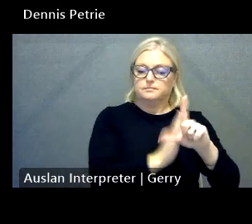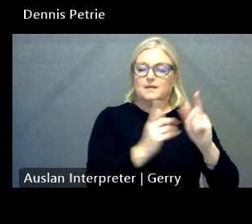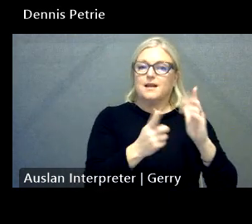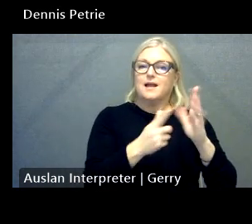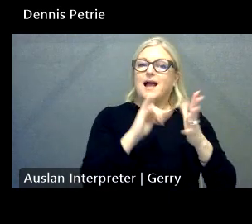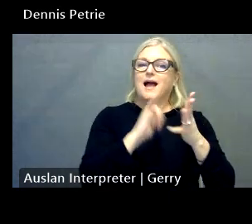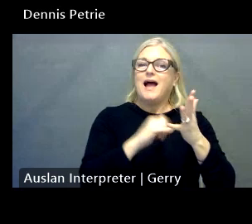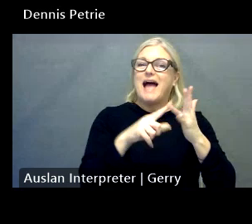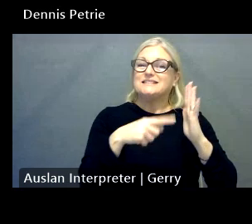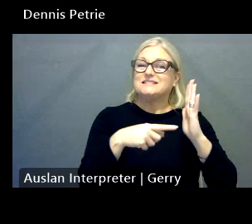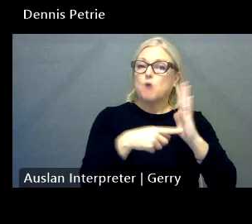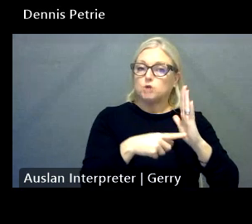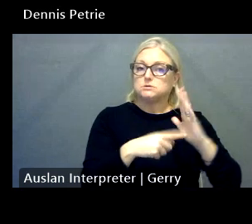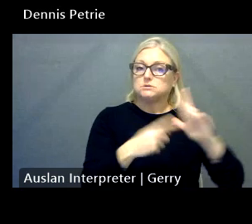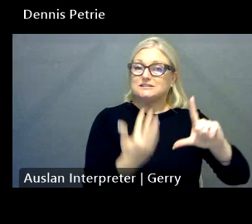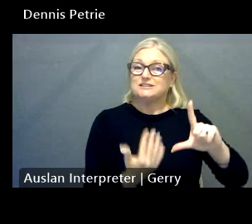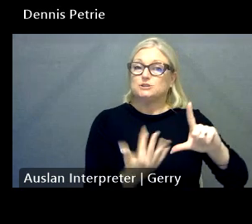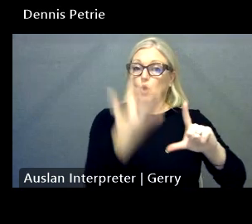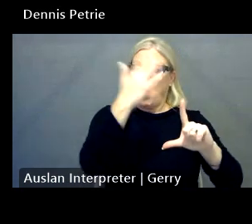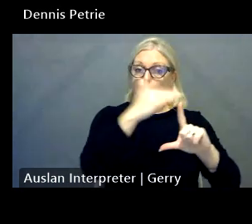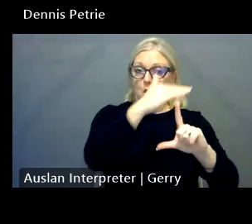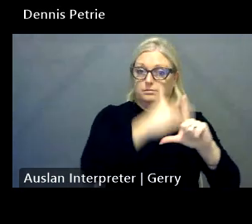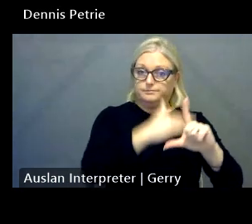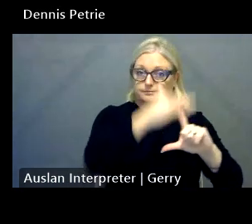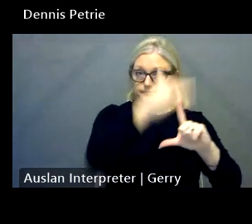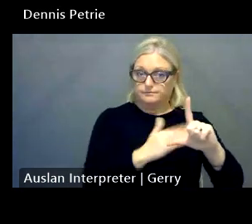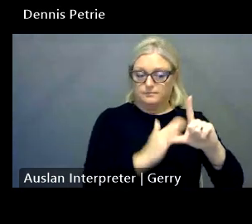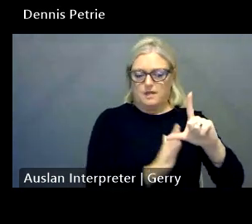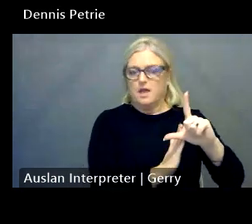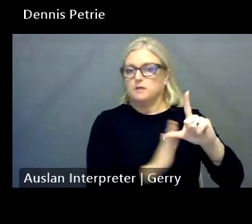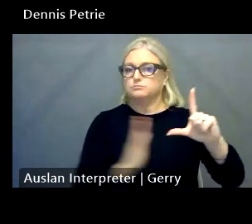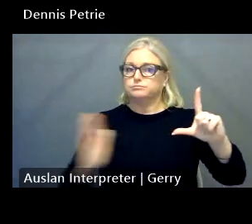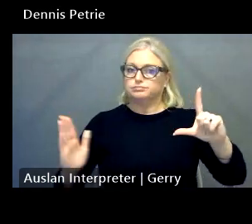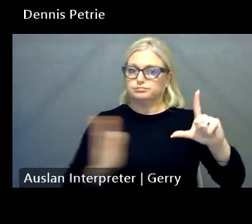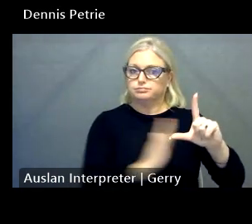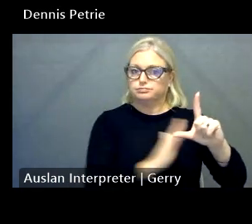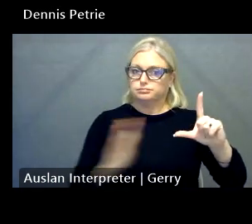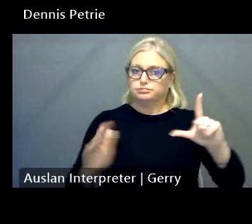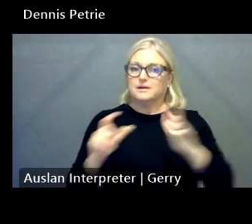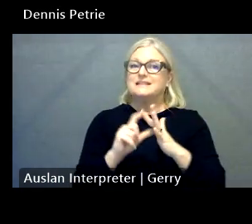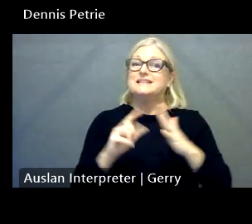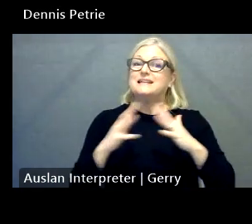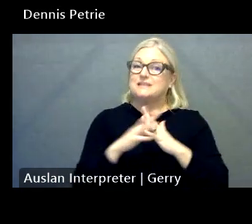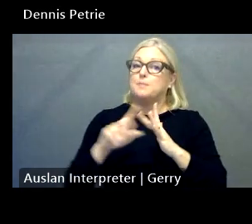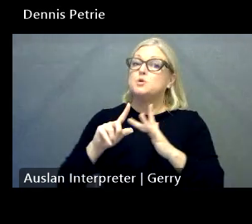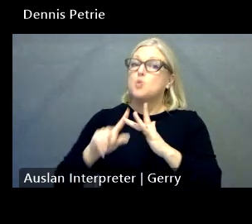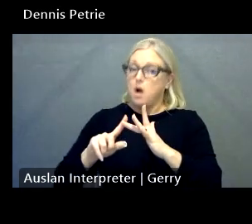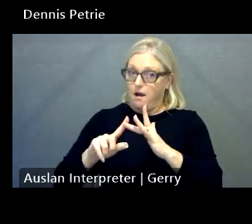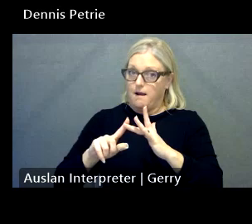ASCOT. And on the horizontal axis, it's the disability well-being score. And